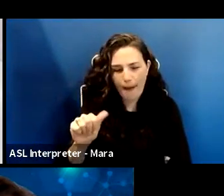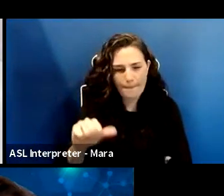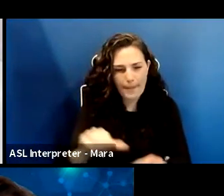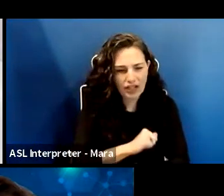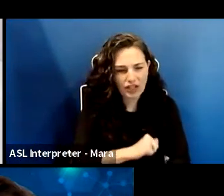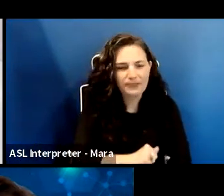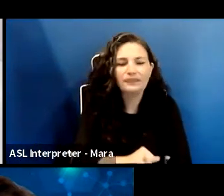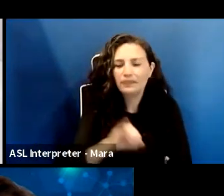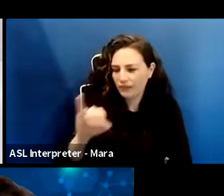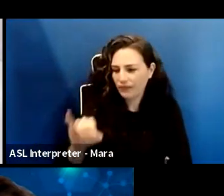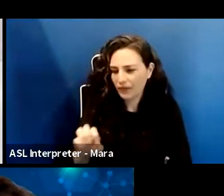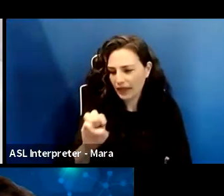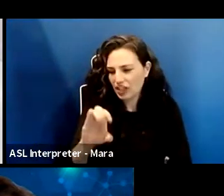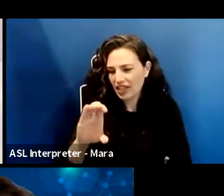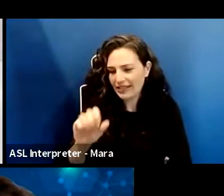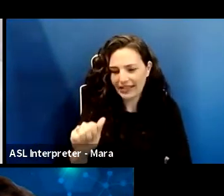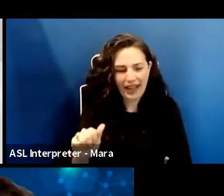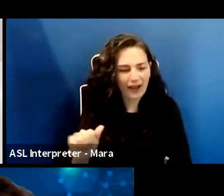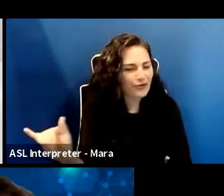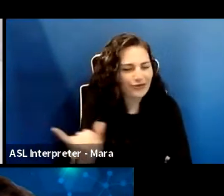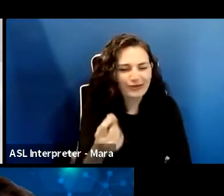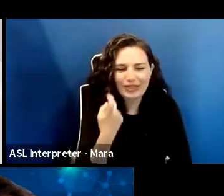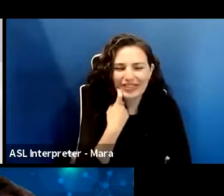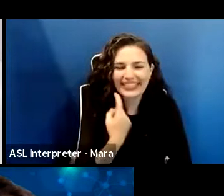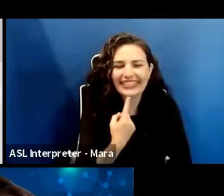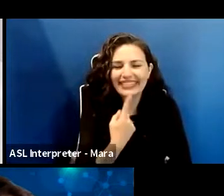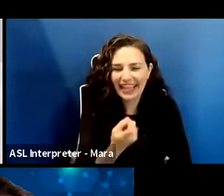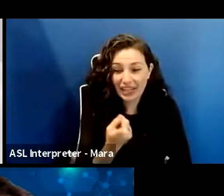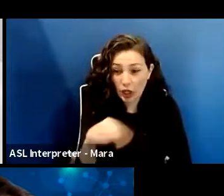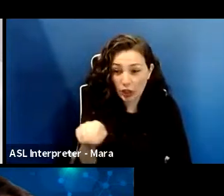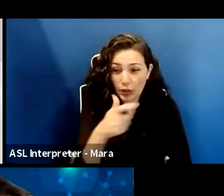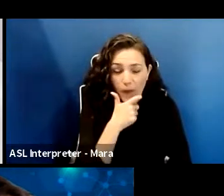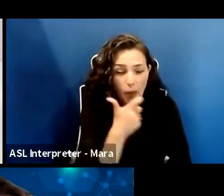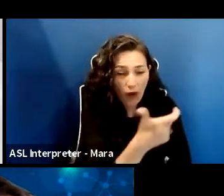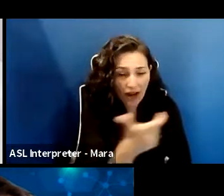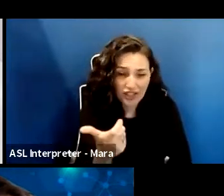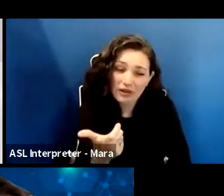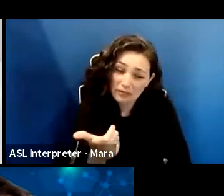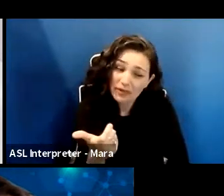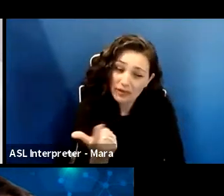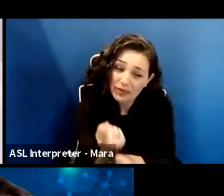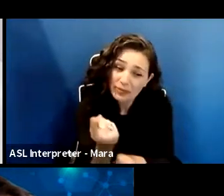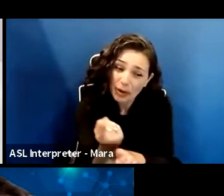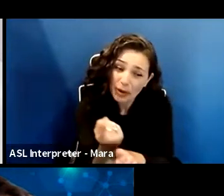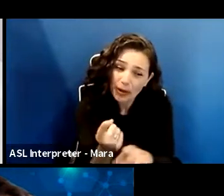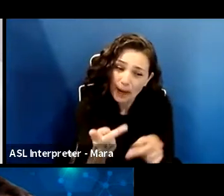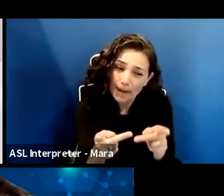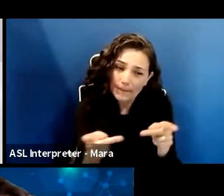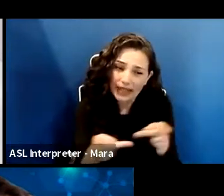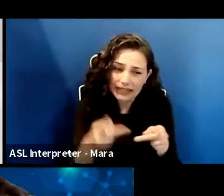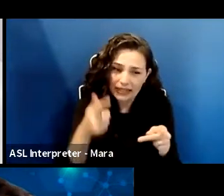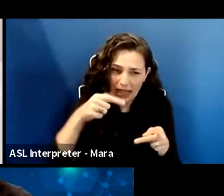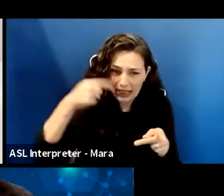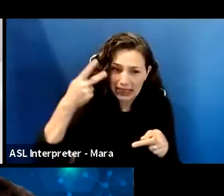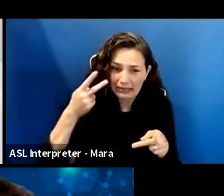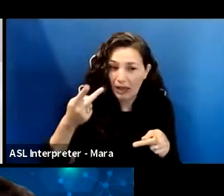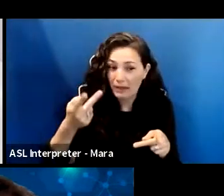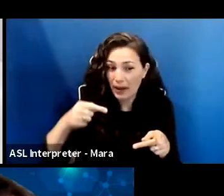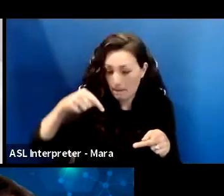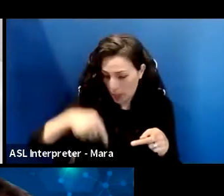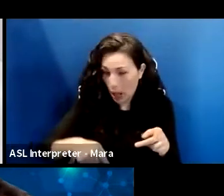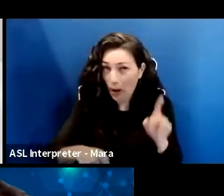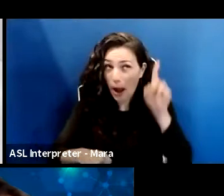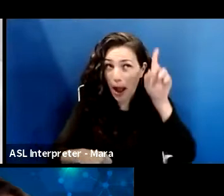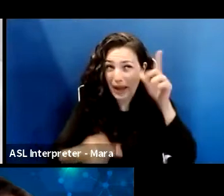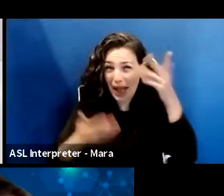the viewers out there, you have started in the right place. There are a number of videos available to you. Yeah, I think just below, could be above, but I